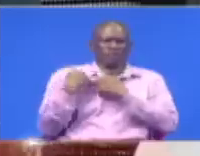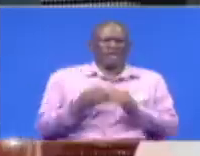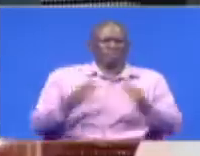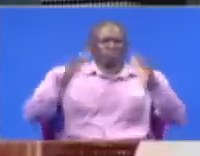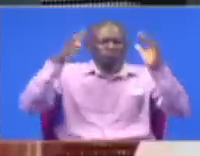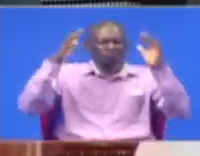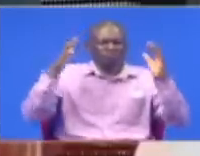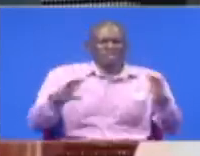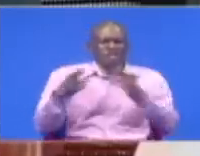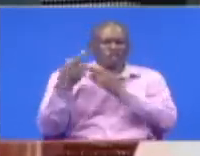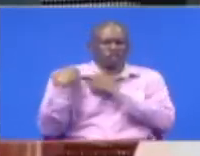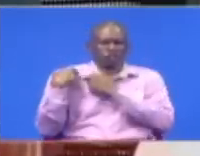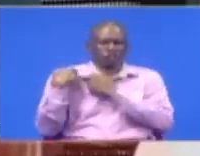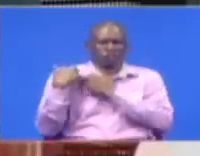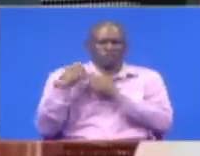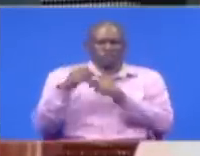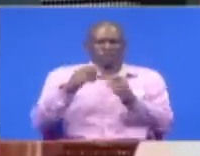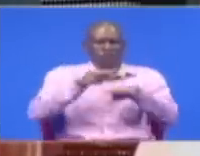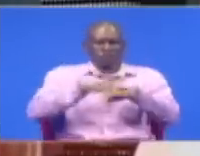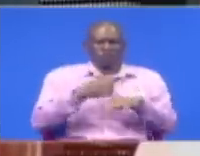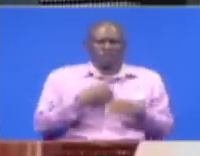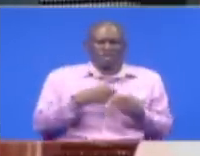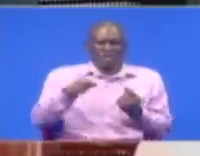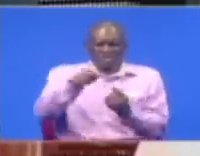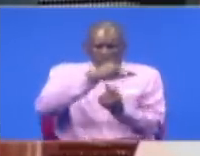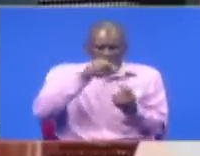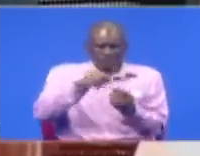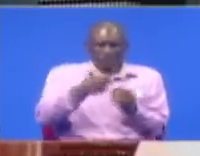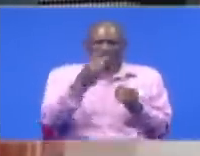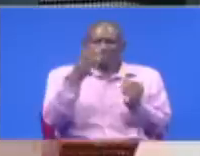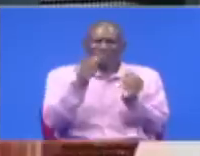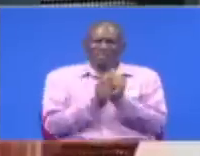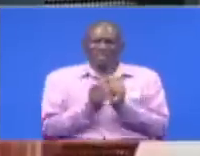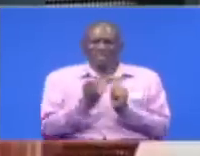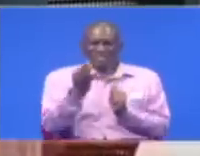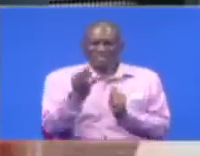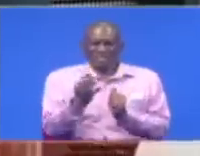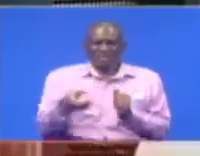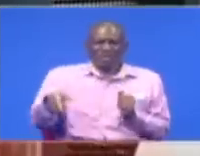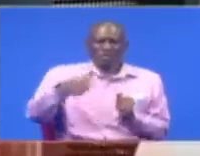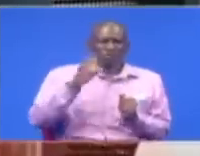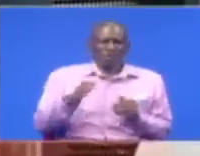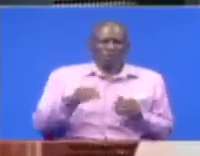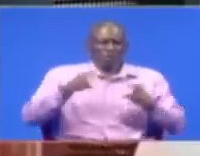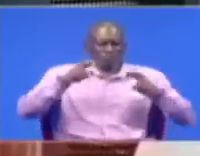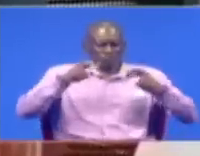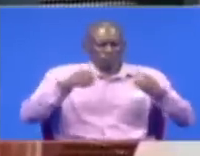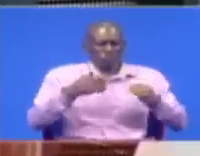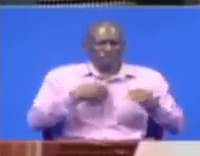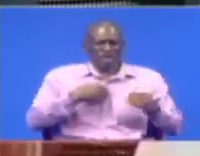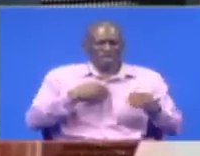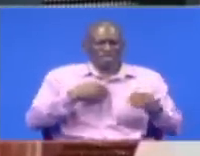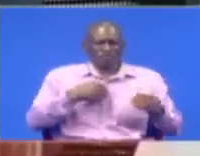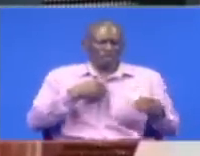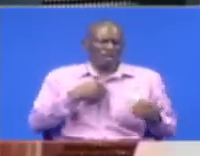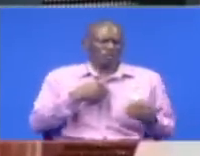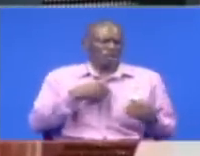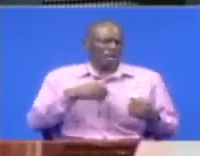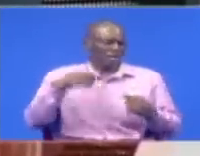massive undertaking on me. Particularly in 2013, we were navigating uncharted